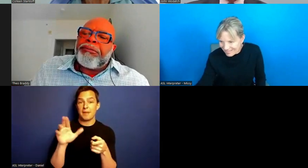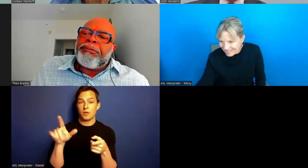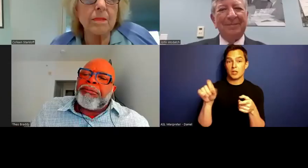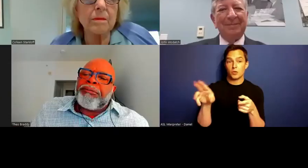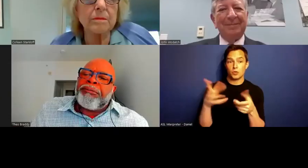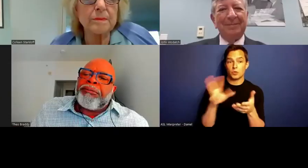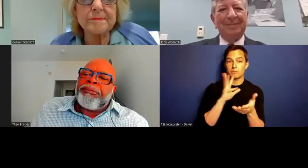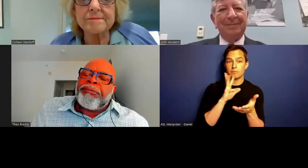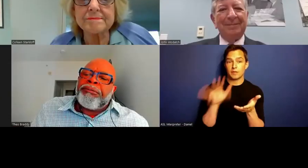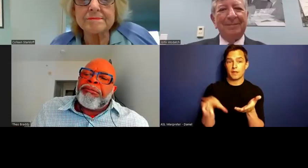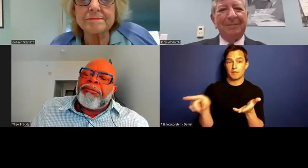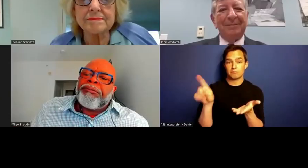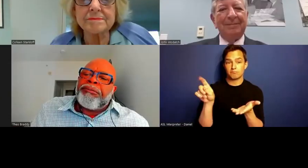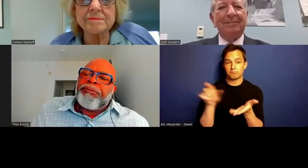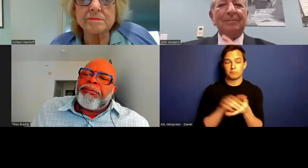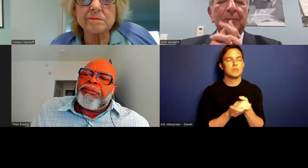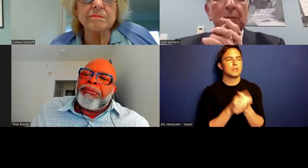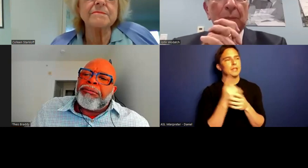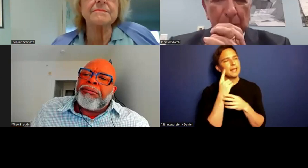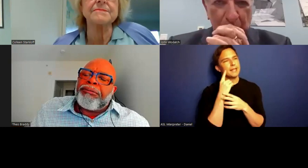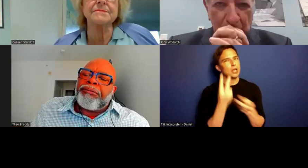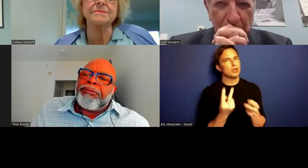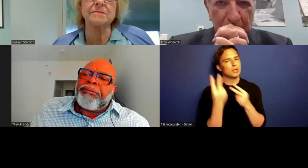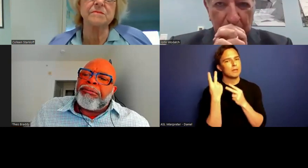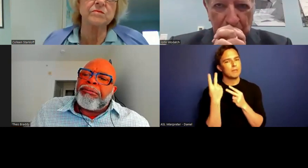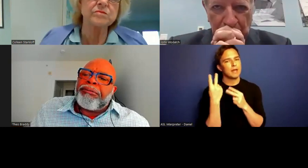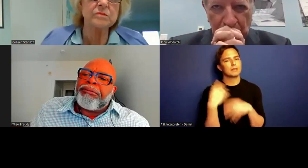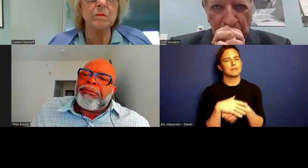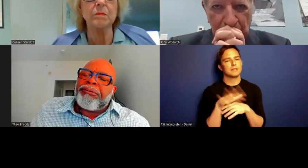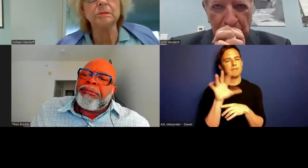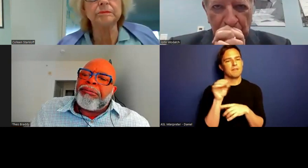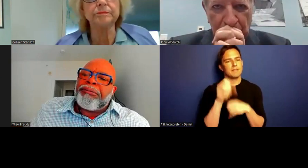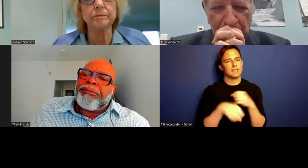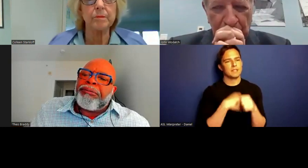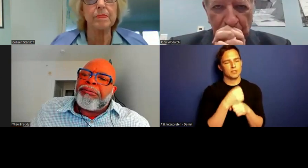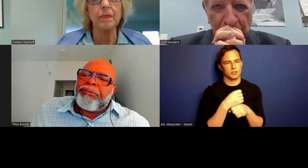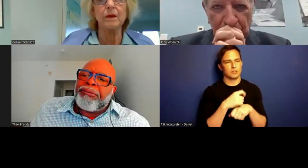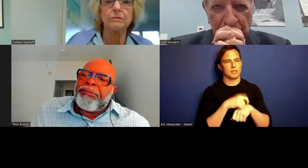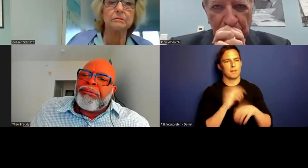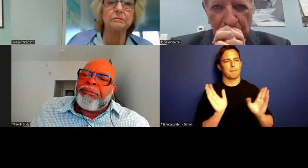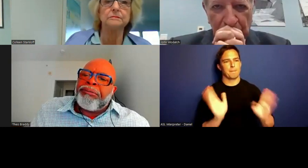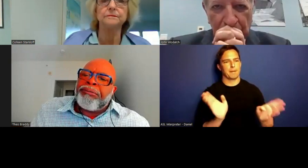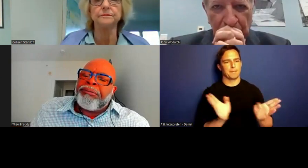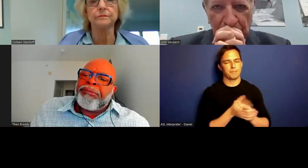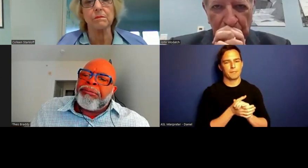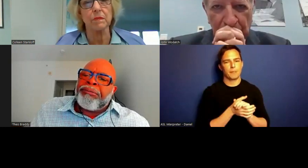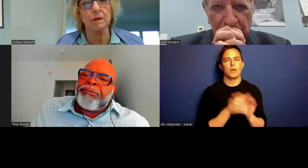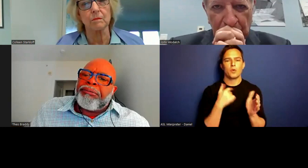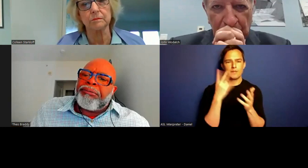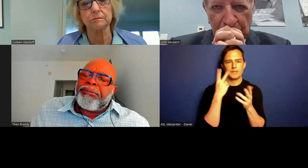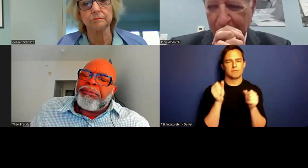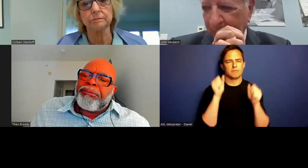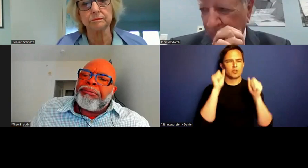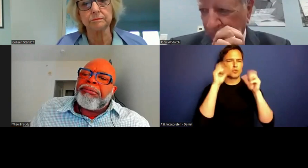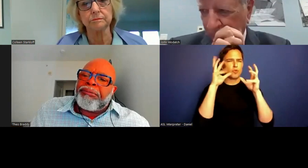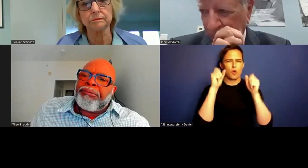Well, I think in looking back over a 5-decade period, we've seen some